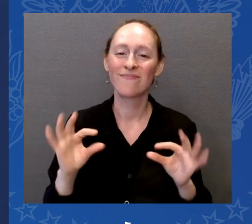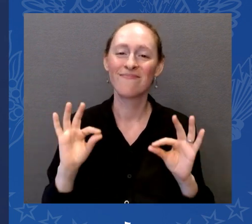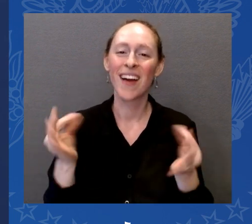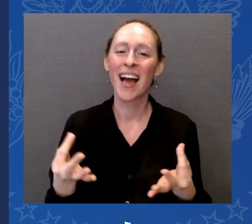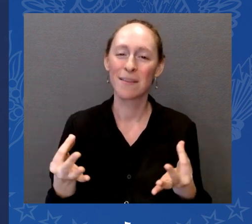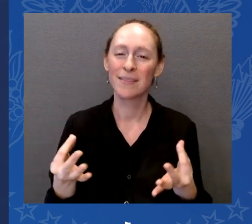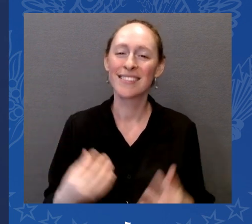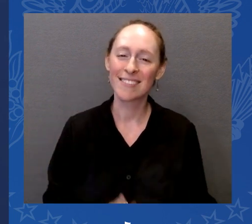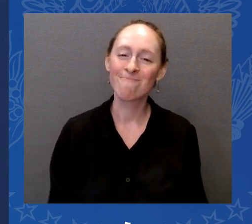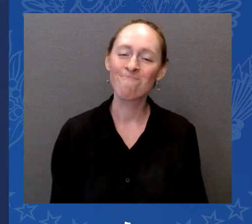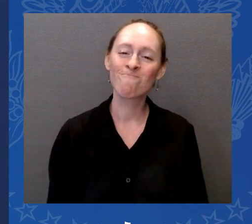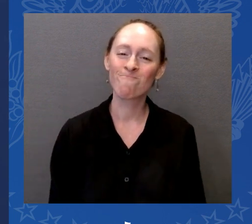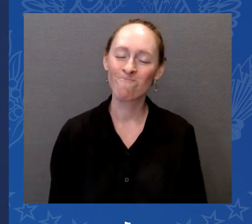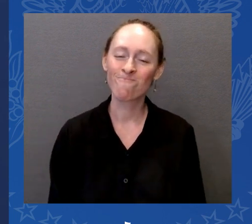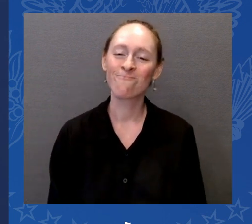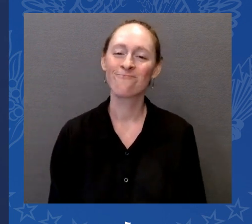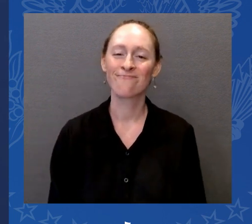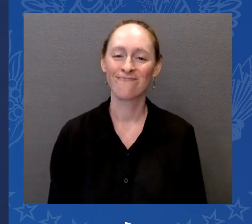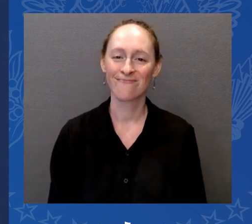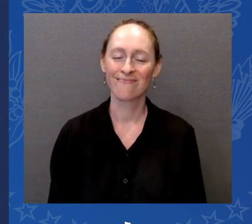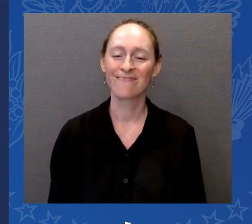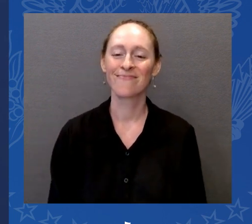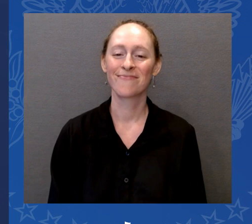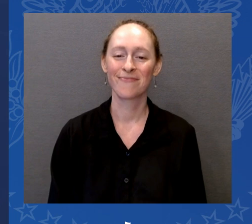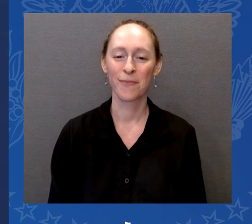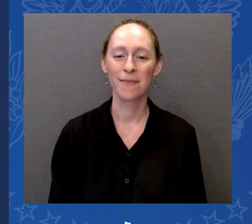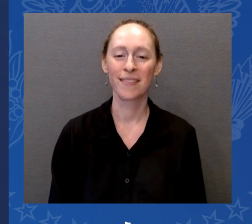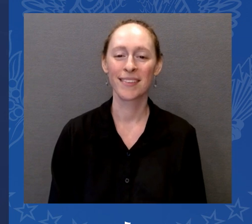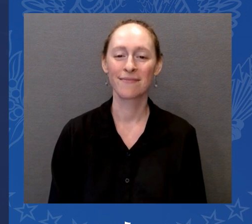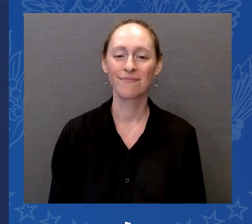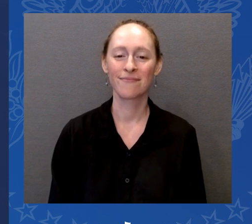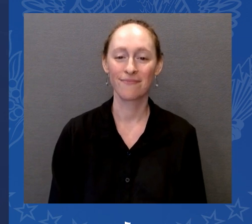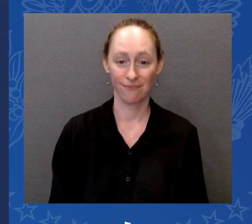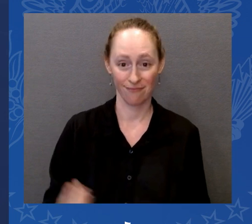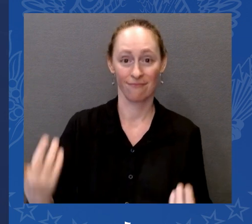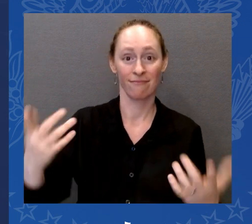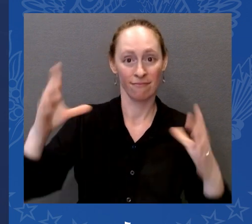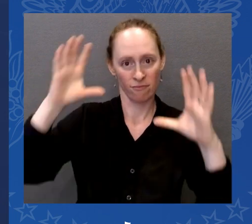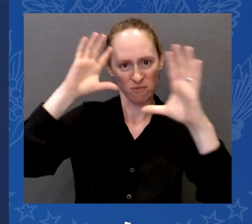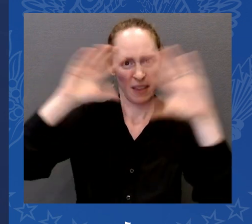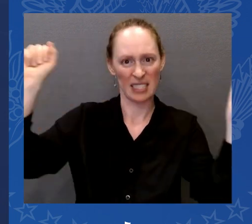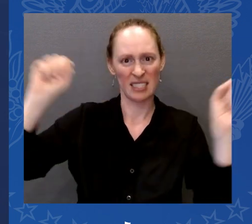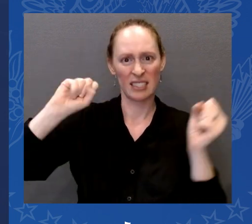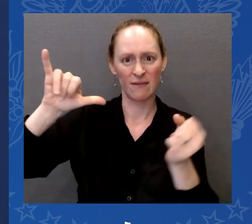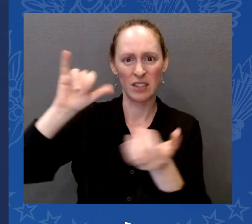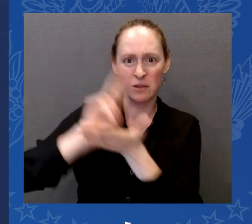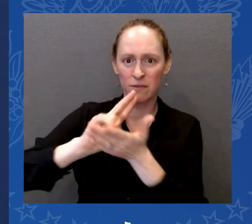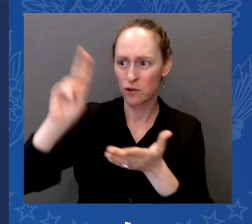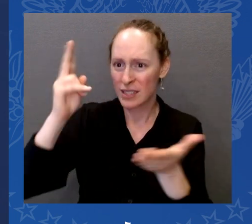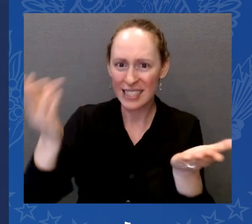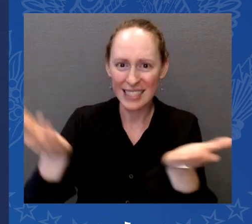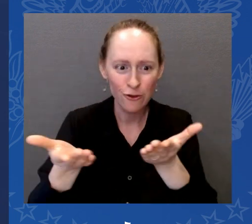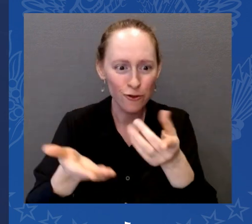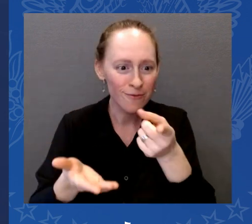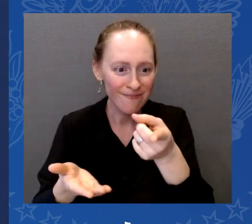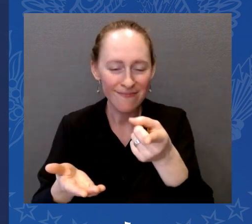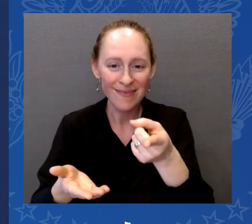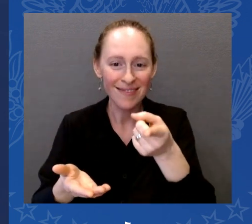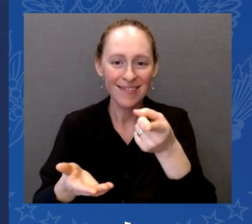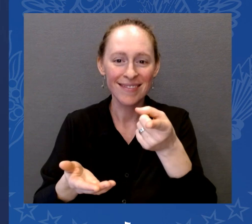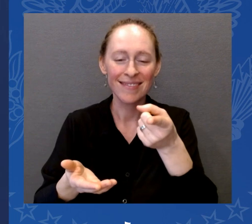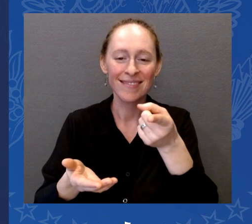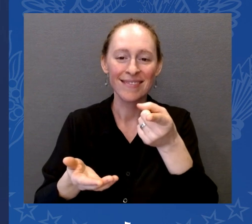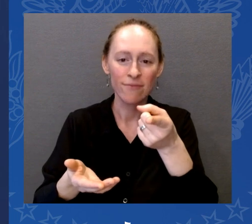And the president of Syracuse University and the dean of the law school, who probably I wouldn't get in these days, although I went there on a scholarship.